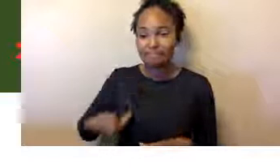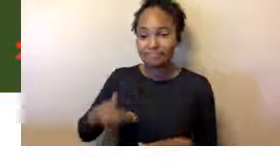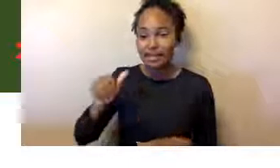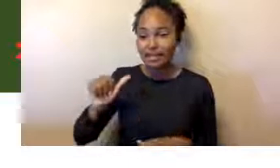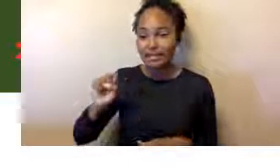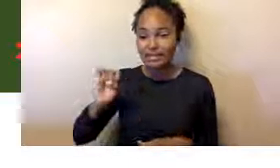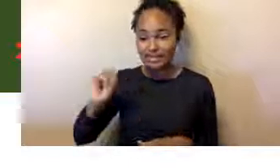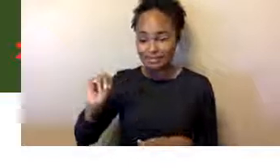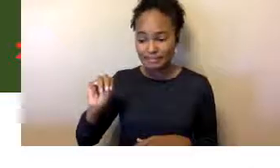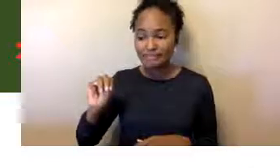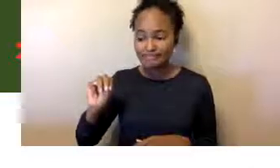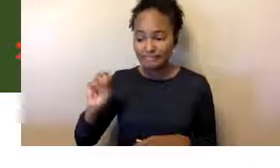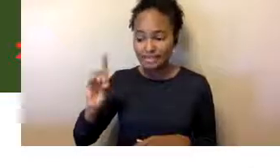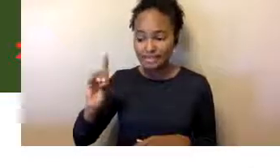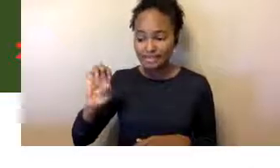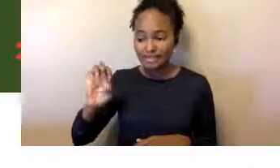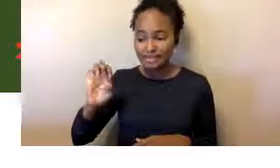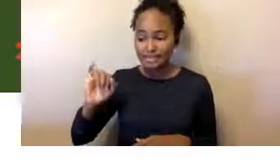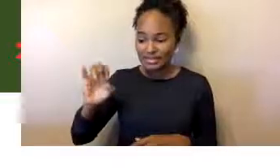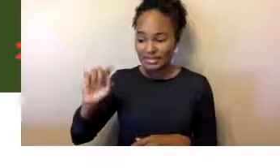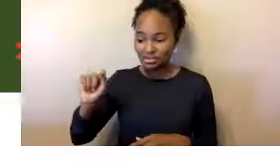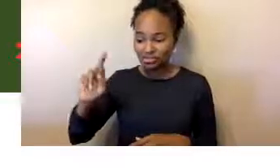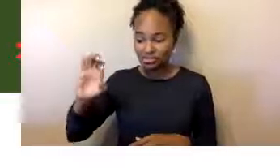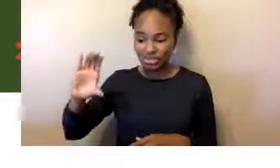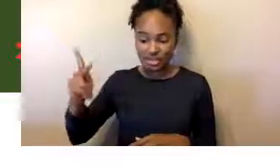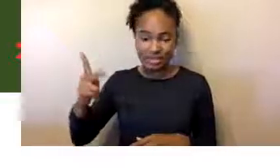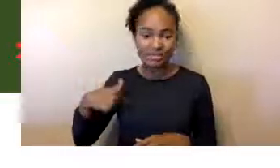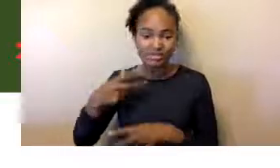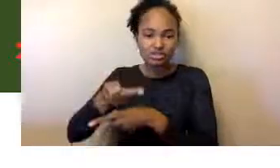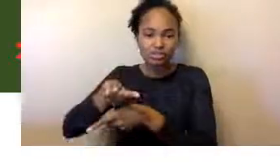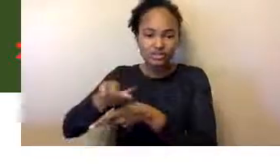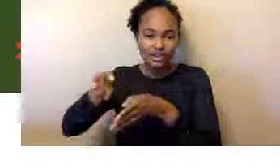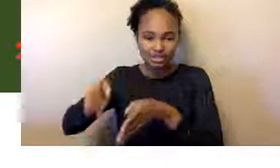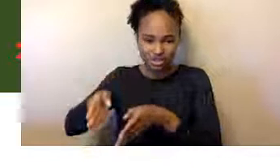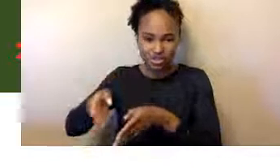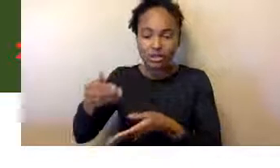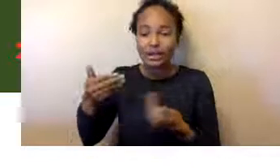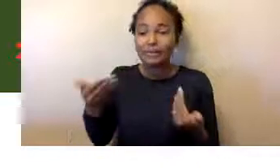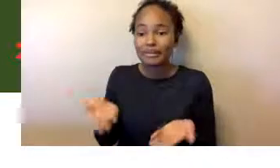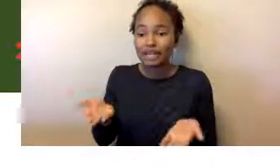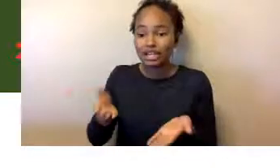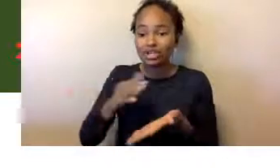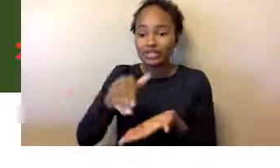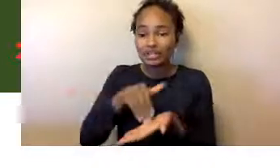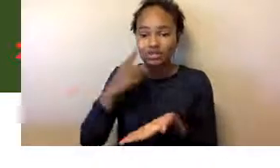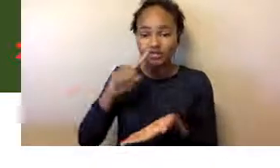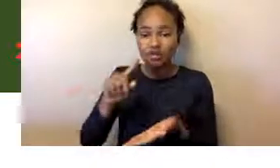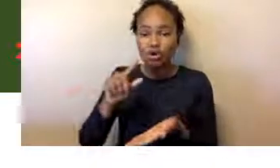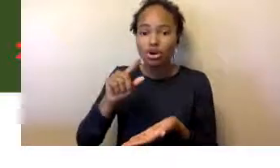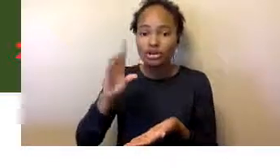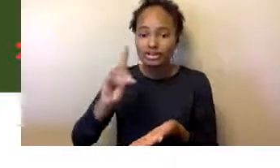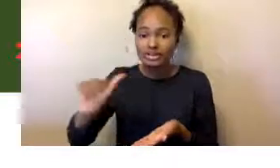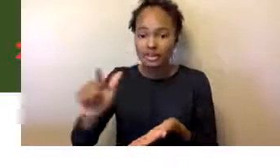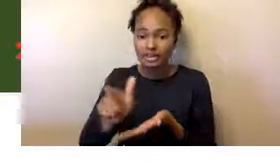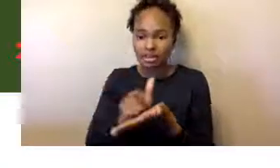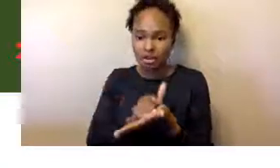supervisory attorney here at the Arizona Center for Disability Law, and I've been here about 10